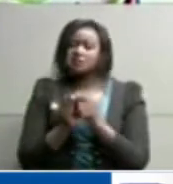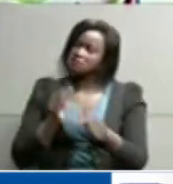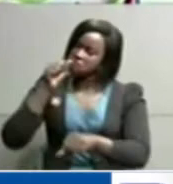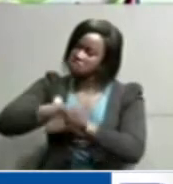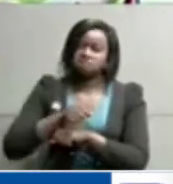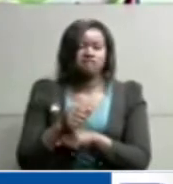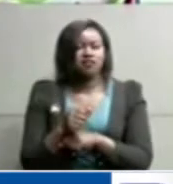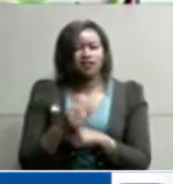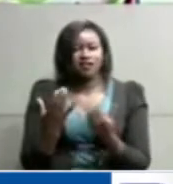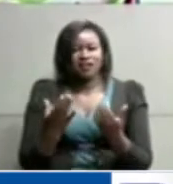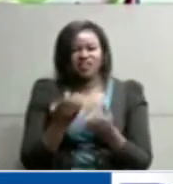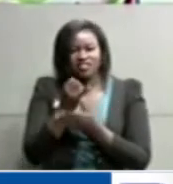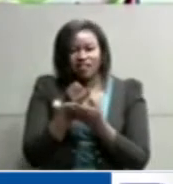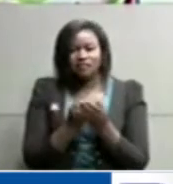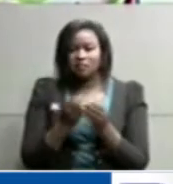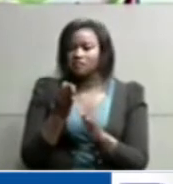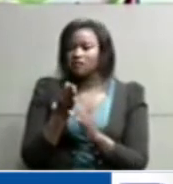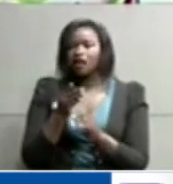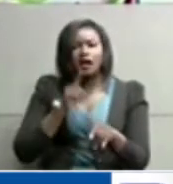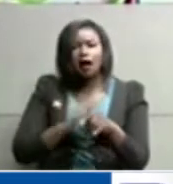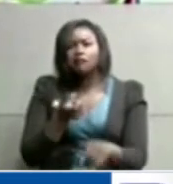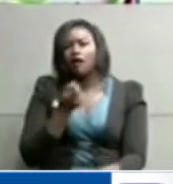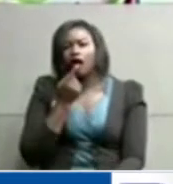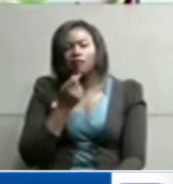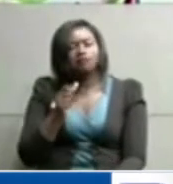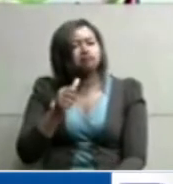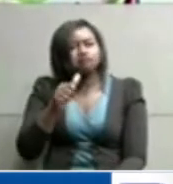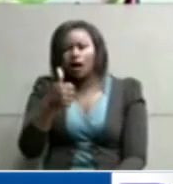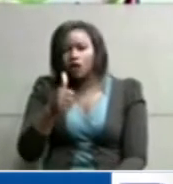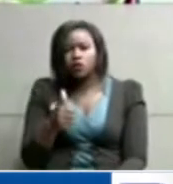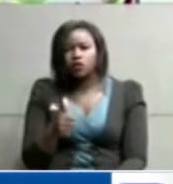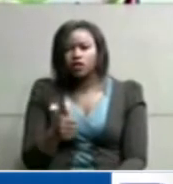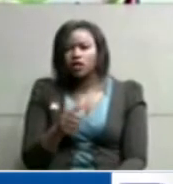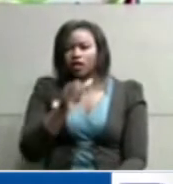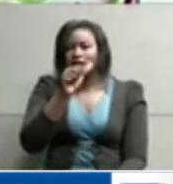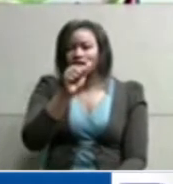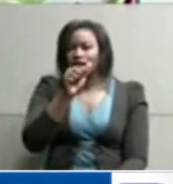came, these drugs which people are using now.